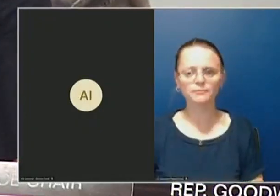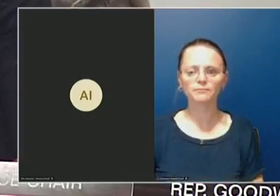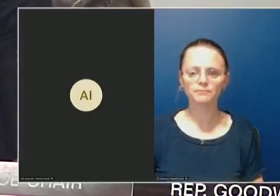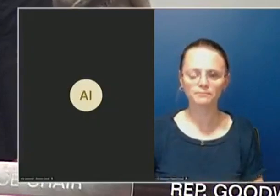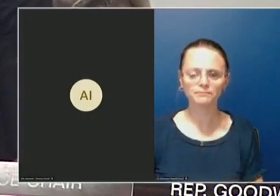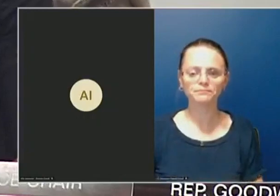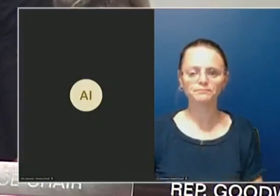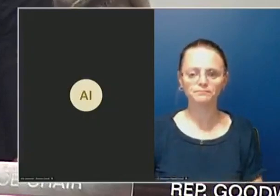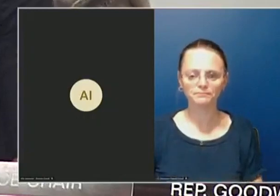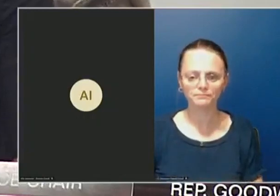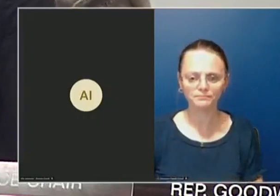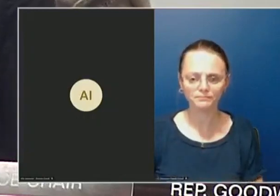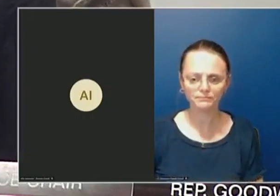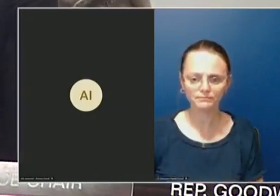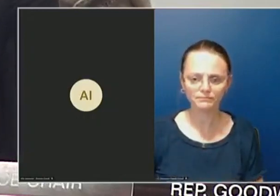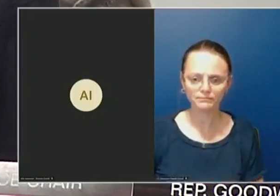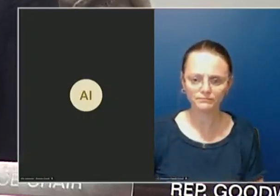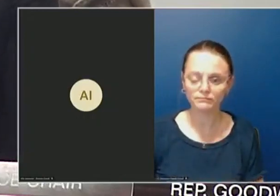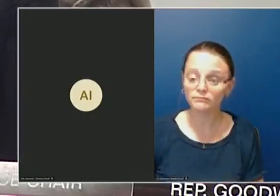to go down that slippery slope.